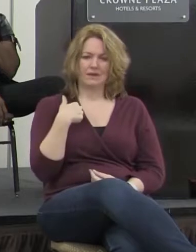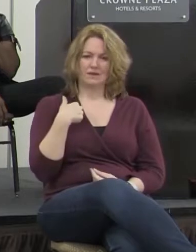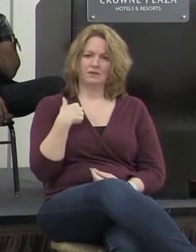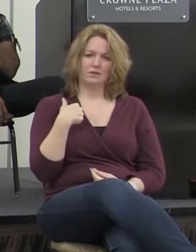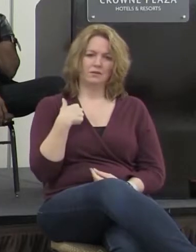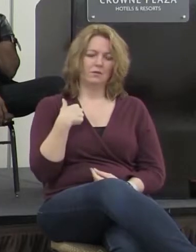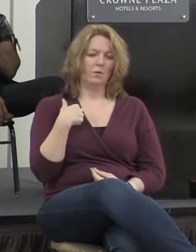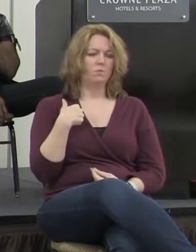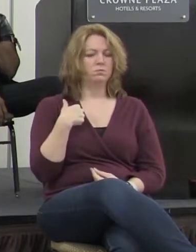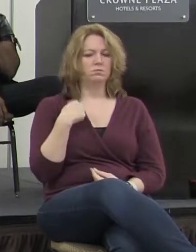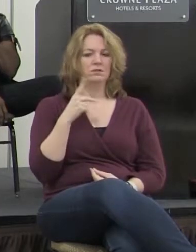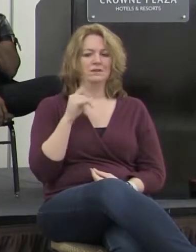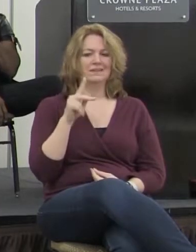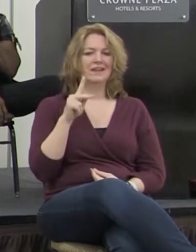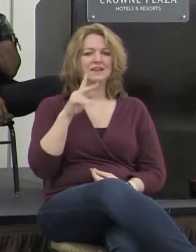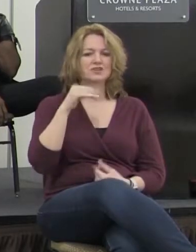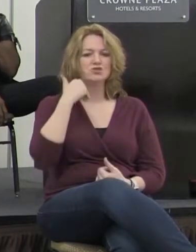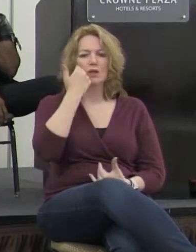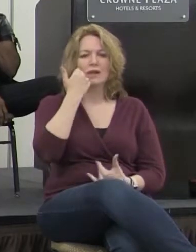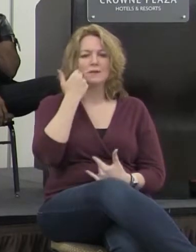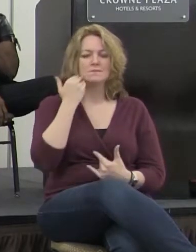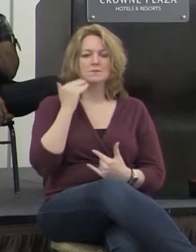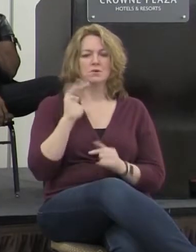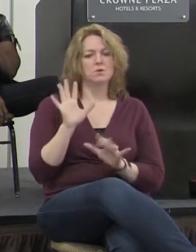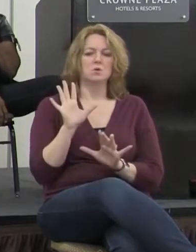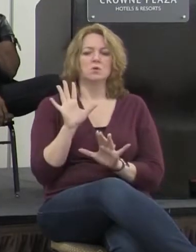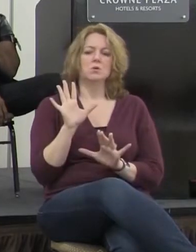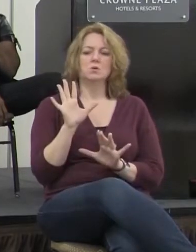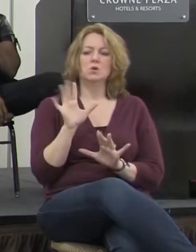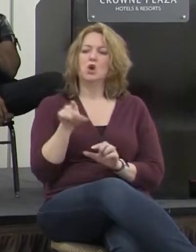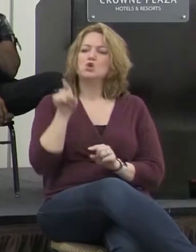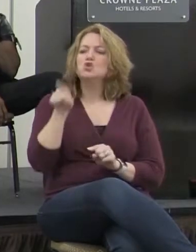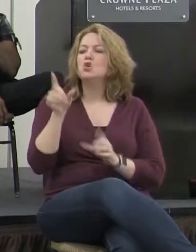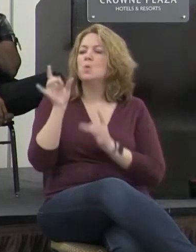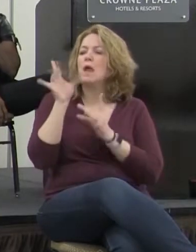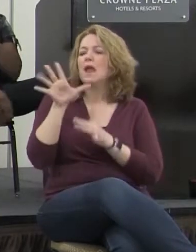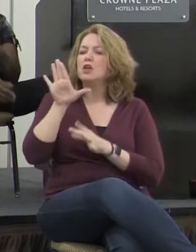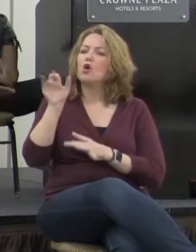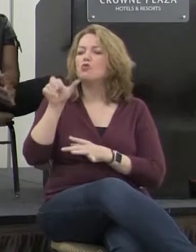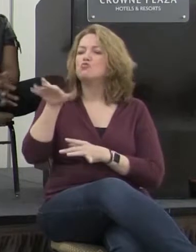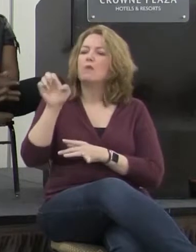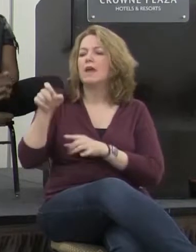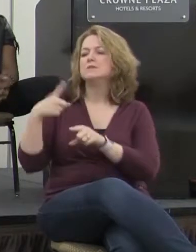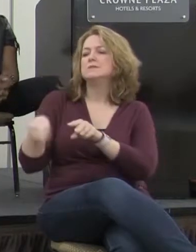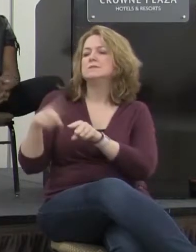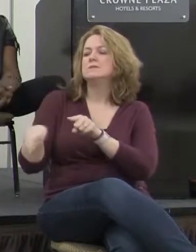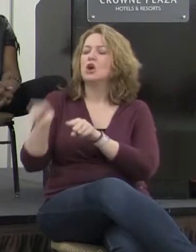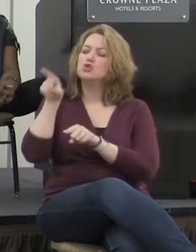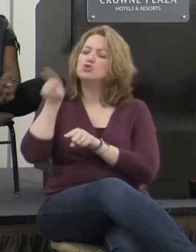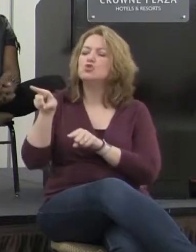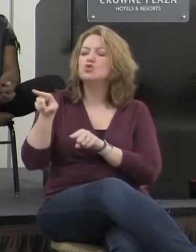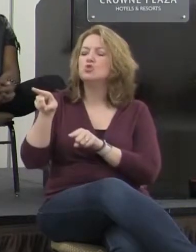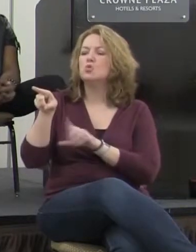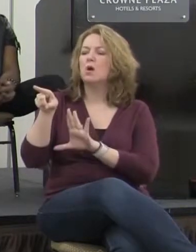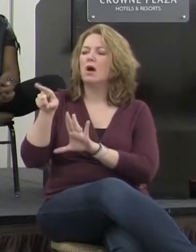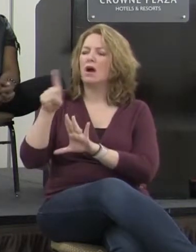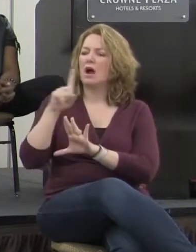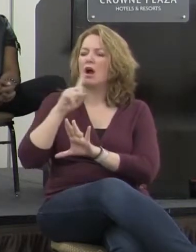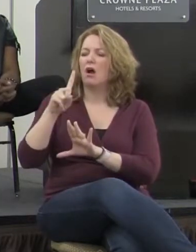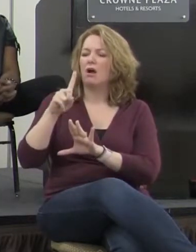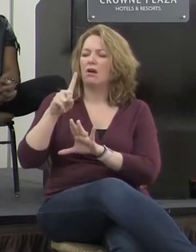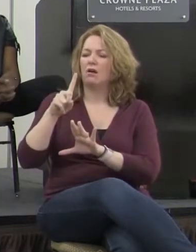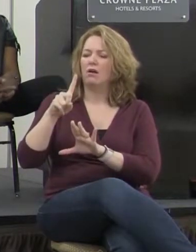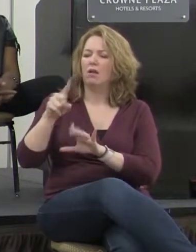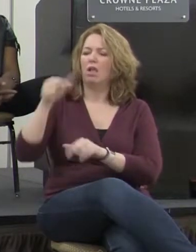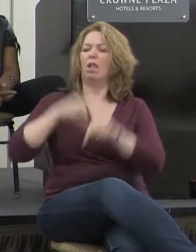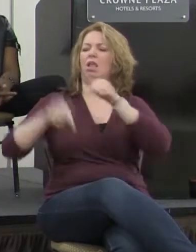kink shaming of saying, you hate your race. You are putting back